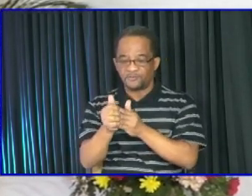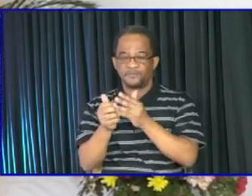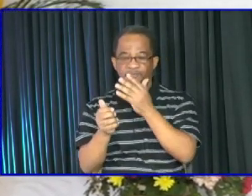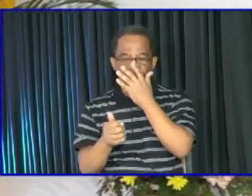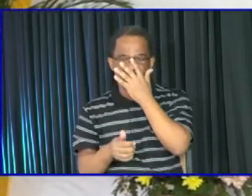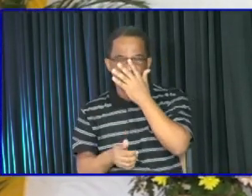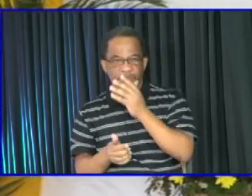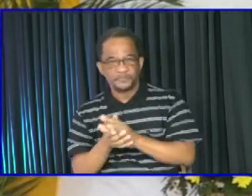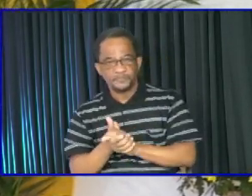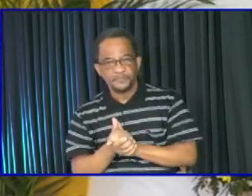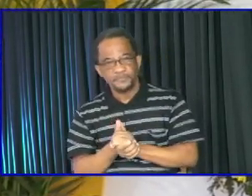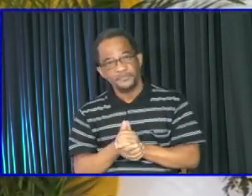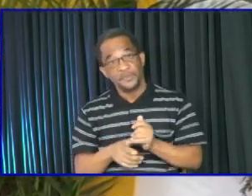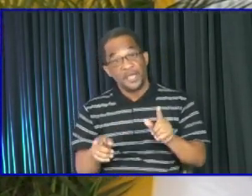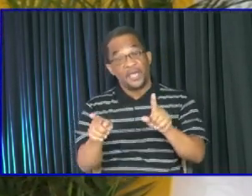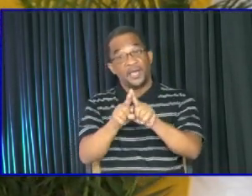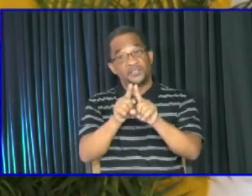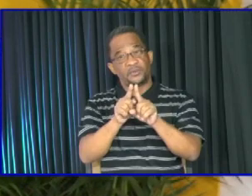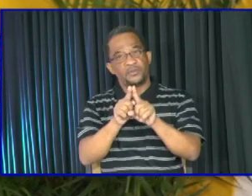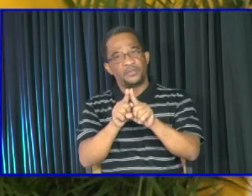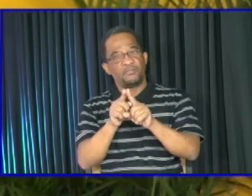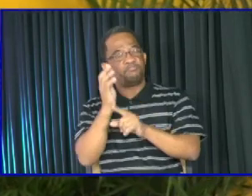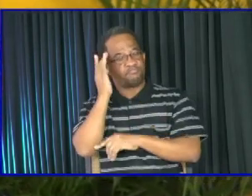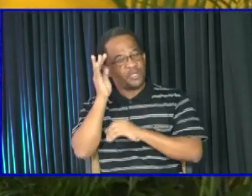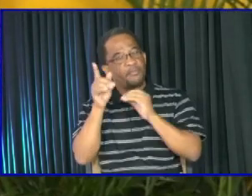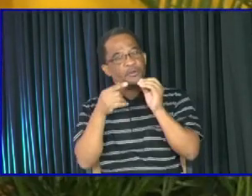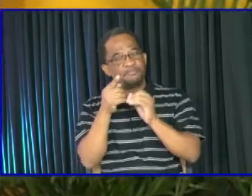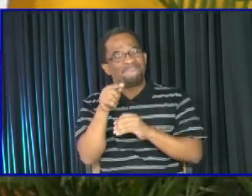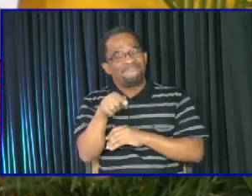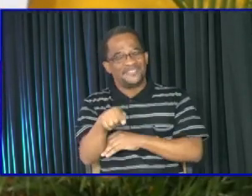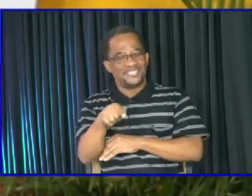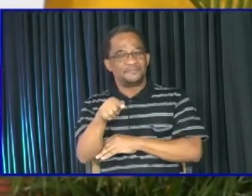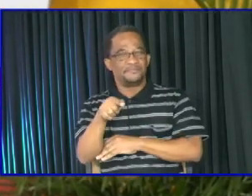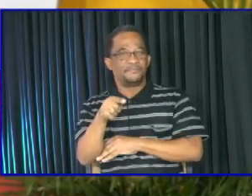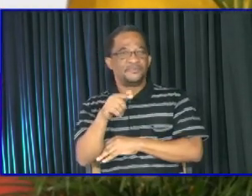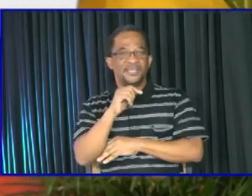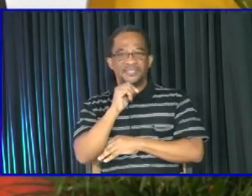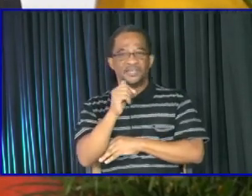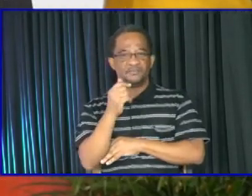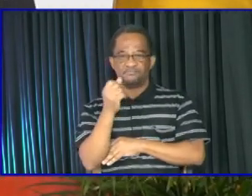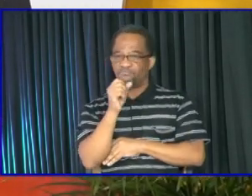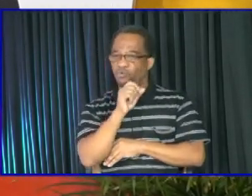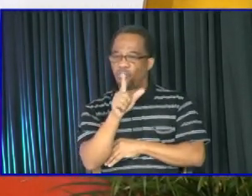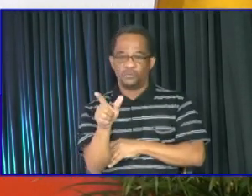Now. Now, as we look at this, we understand that